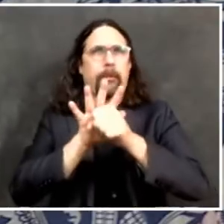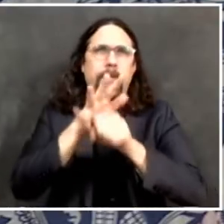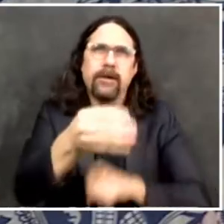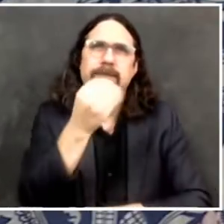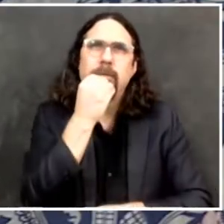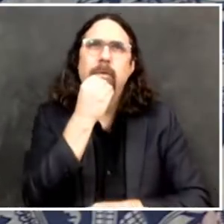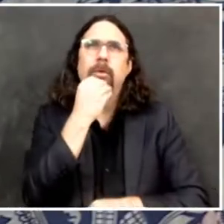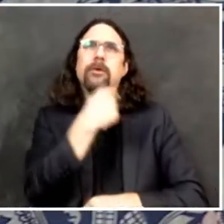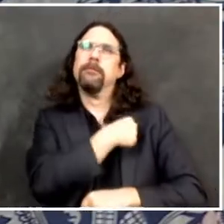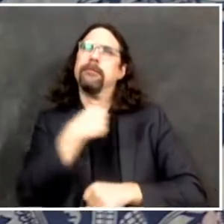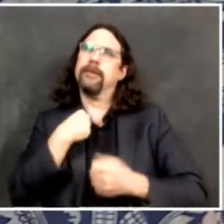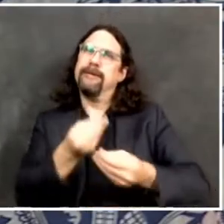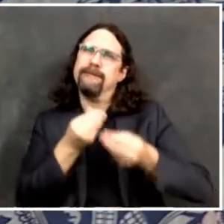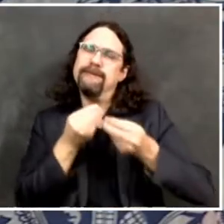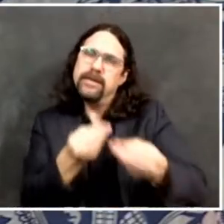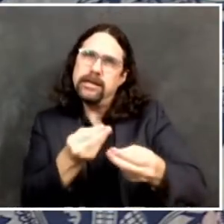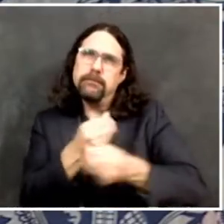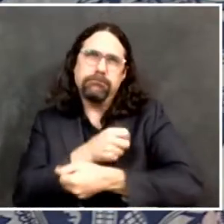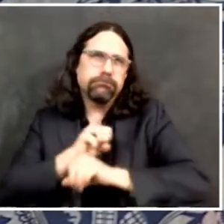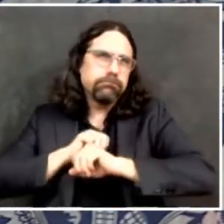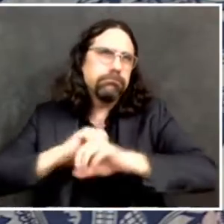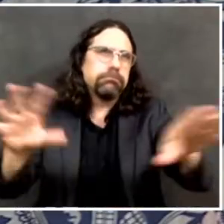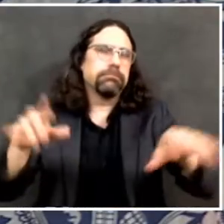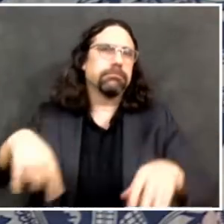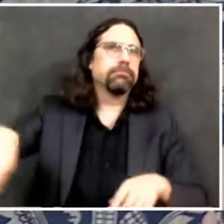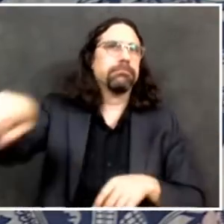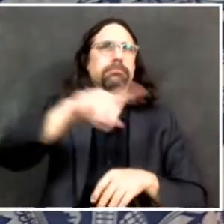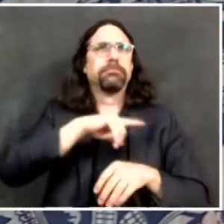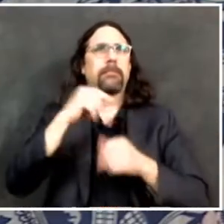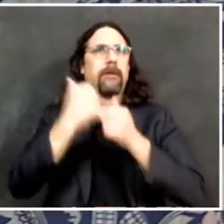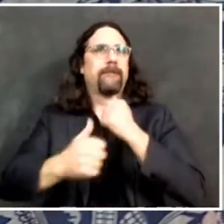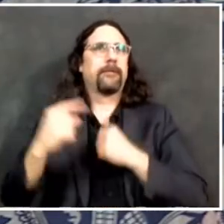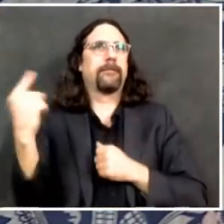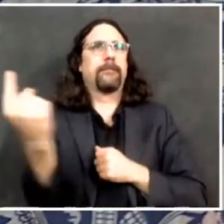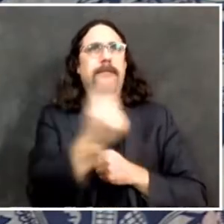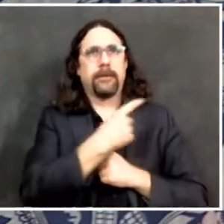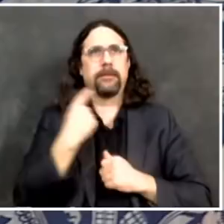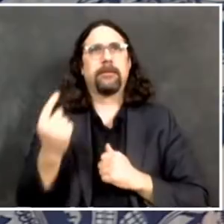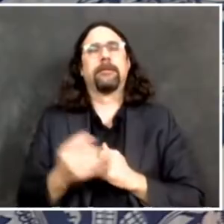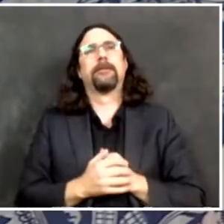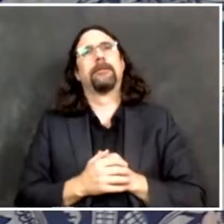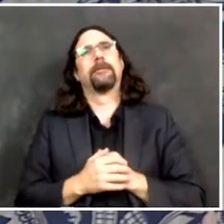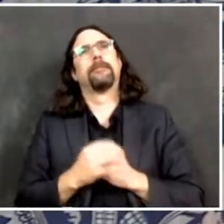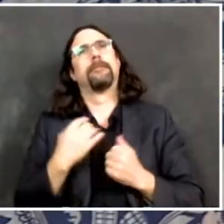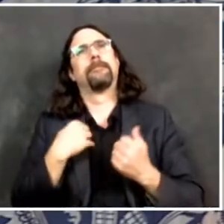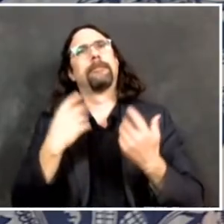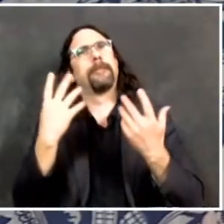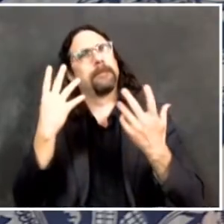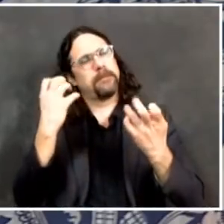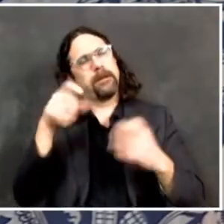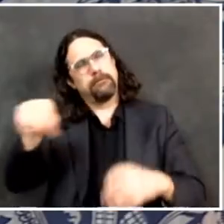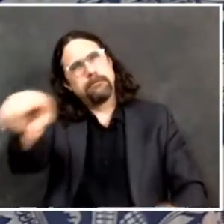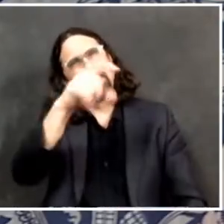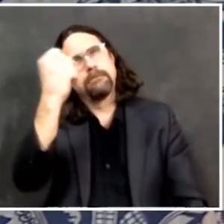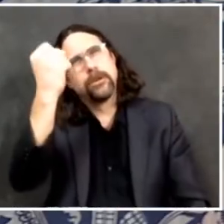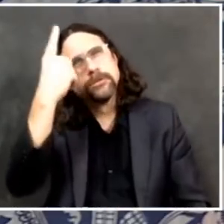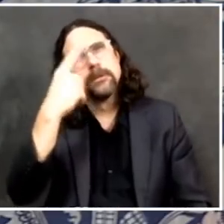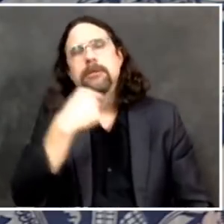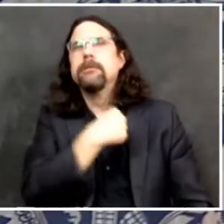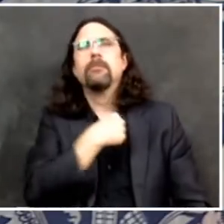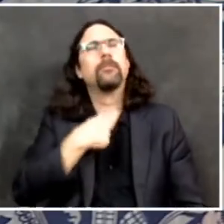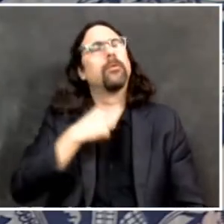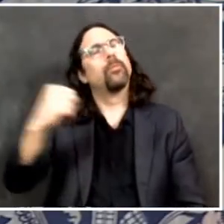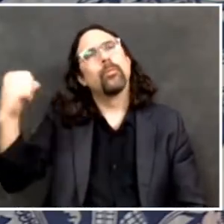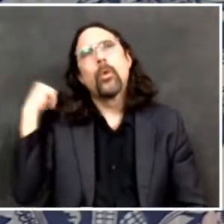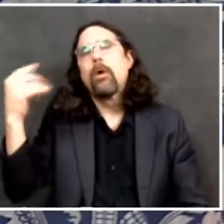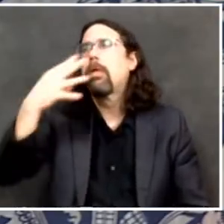let anyone go hungry. And if anybody in your life needs food, we will get it to them. We have to make sure that word is spread. We have to make